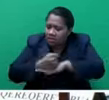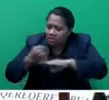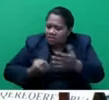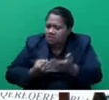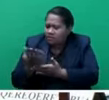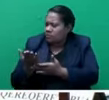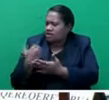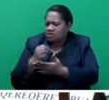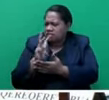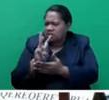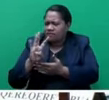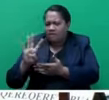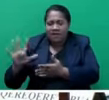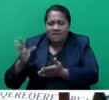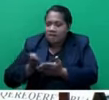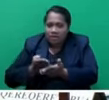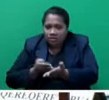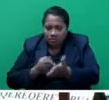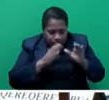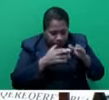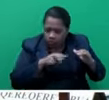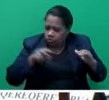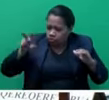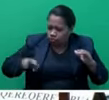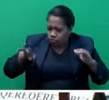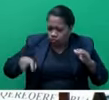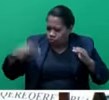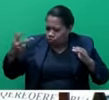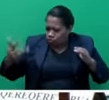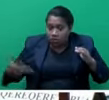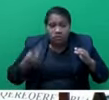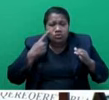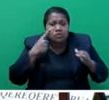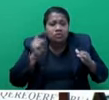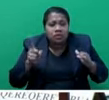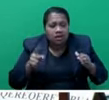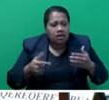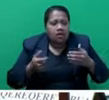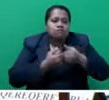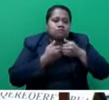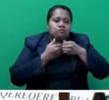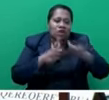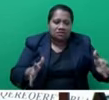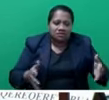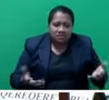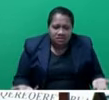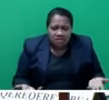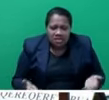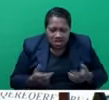or 5 budgets, to see the level of wastage, the level of